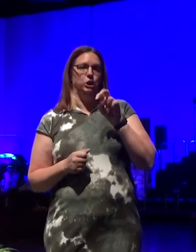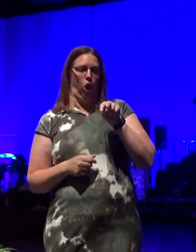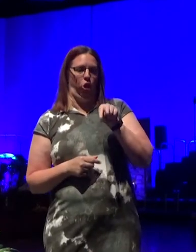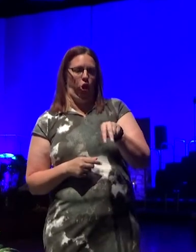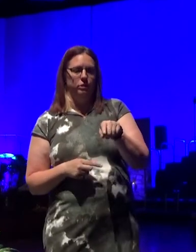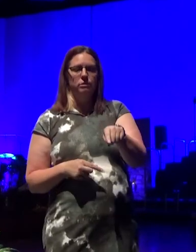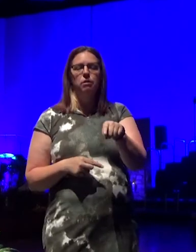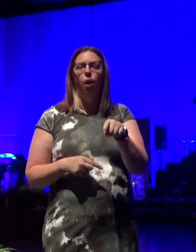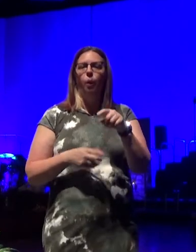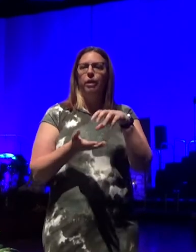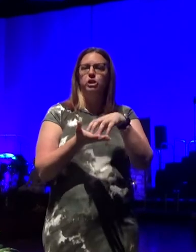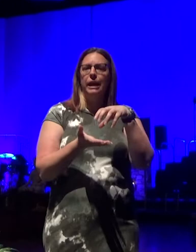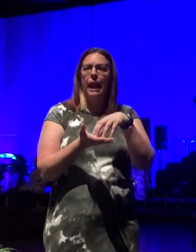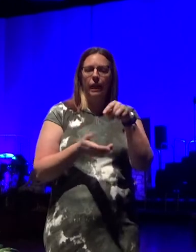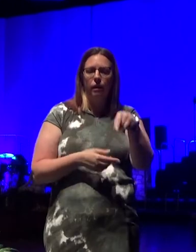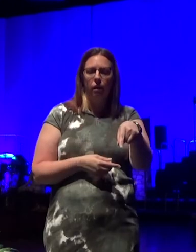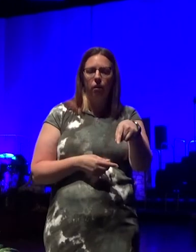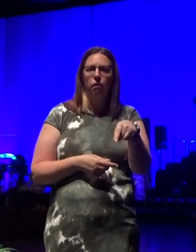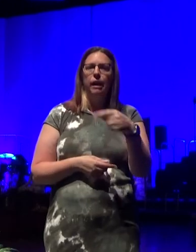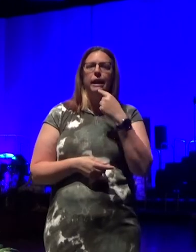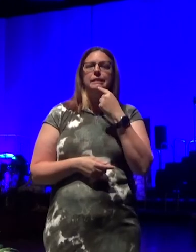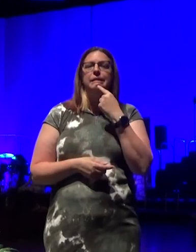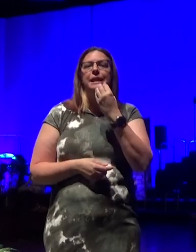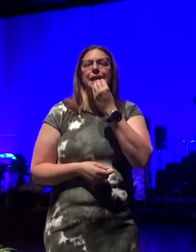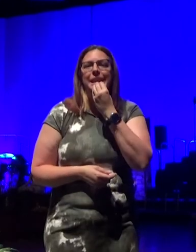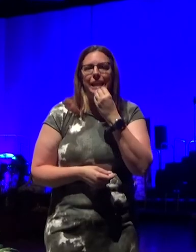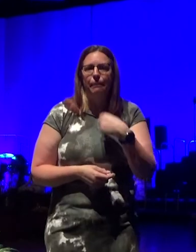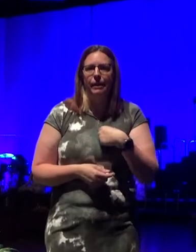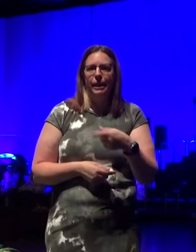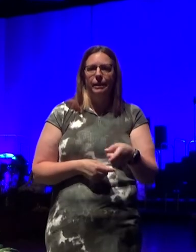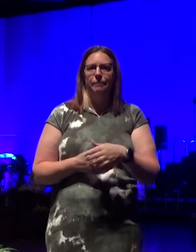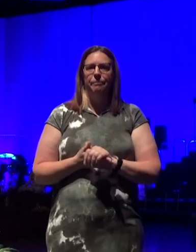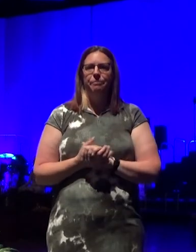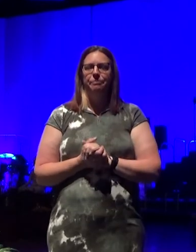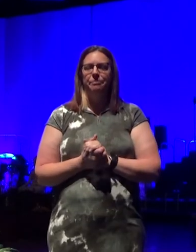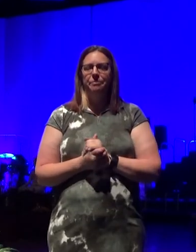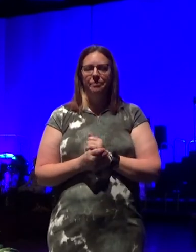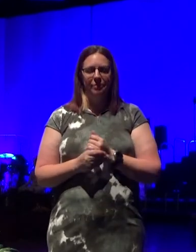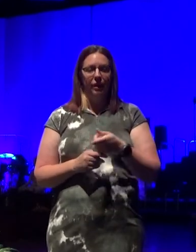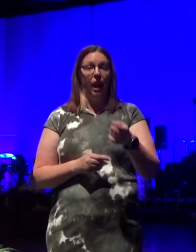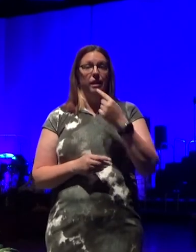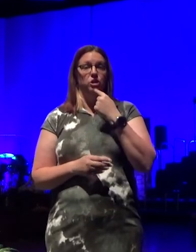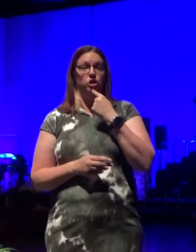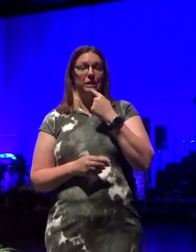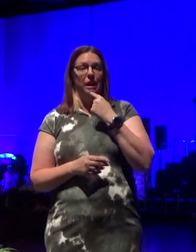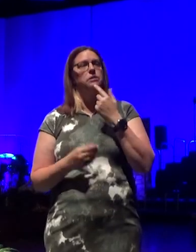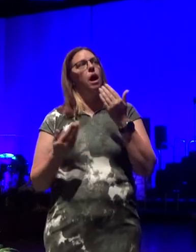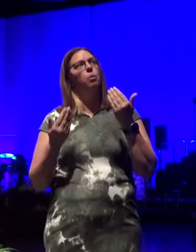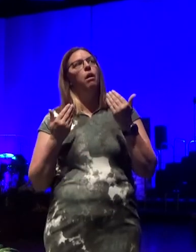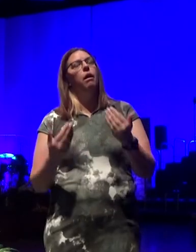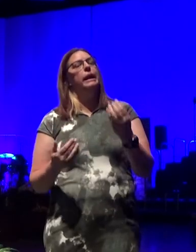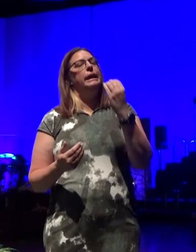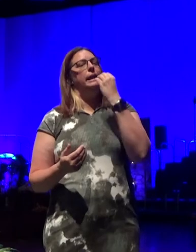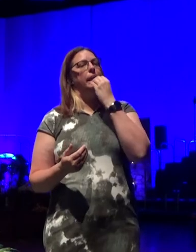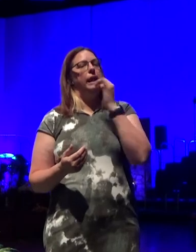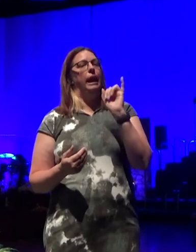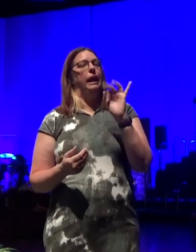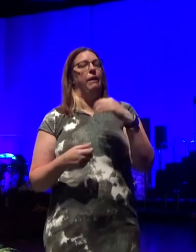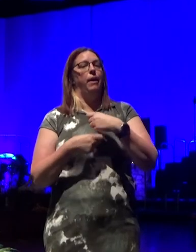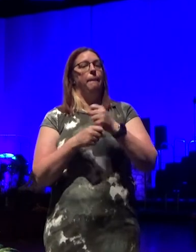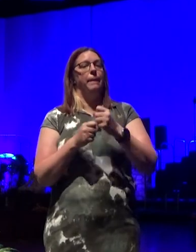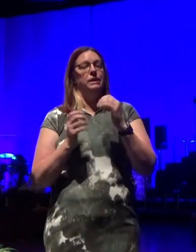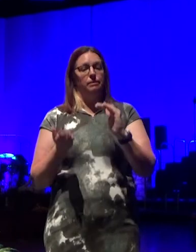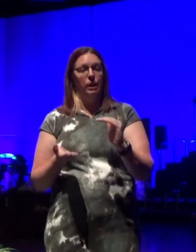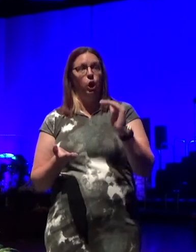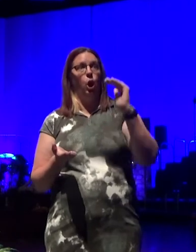And Jefferson Airplane writes a song about it, right? She says, "Well, I'll eat it, and if it makes me grow larger, I can reach the